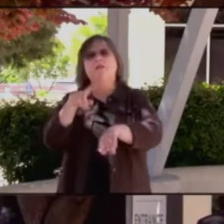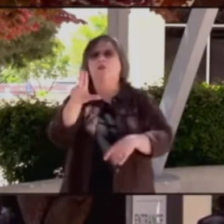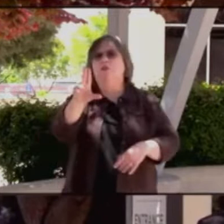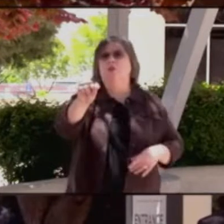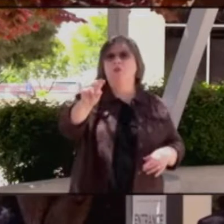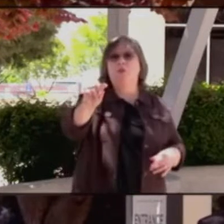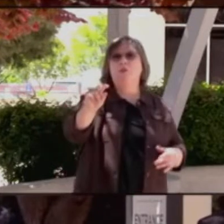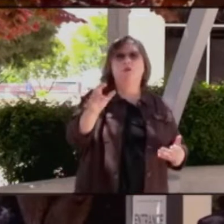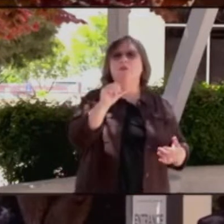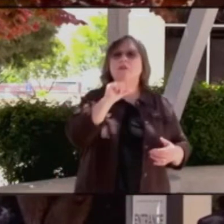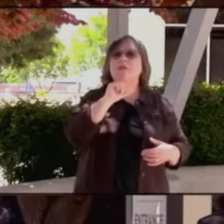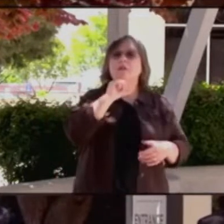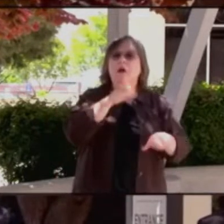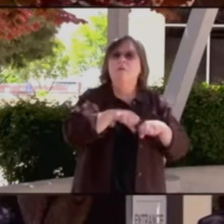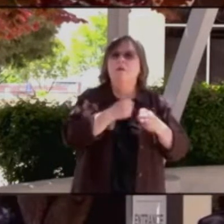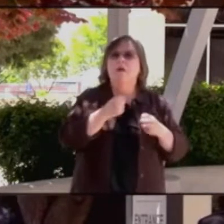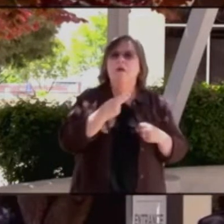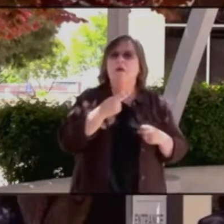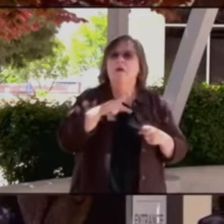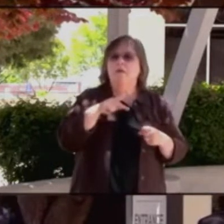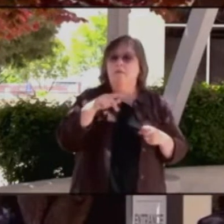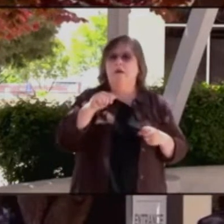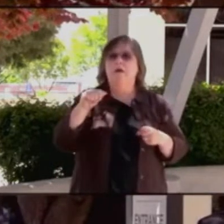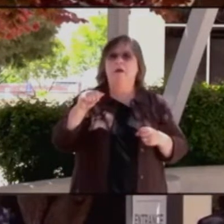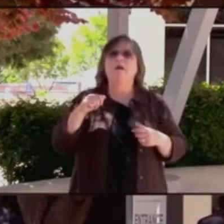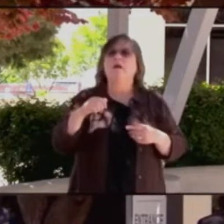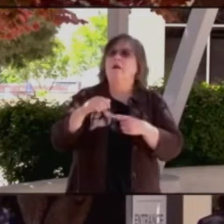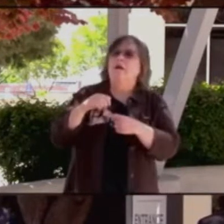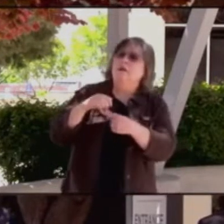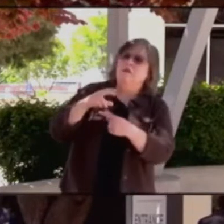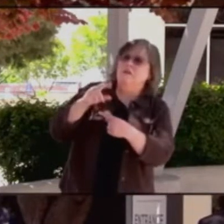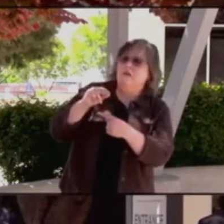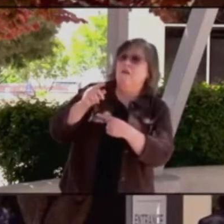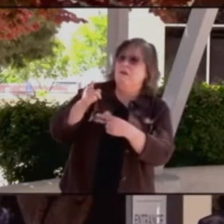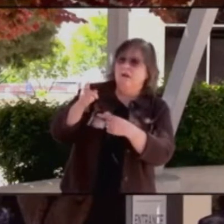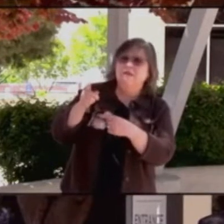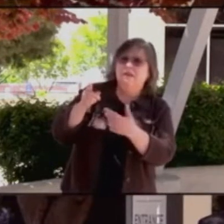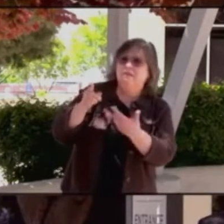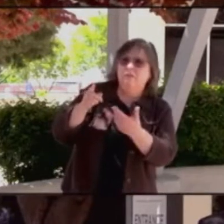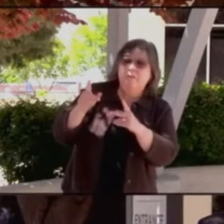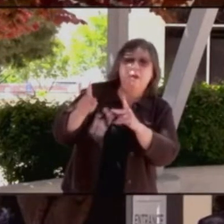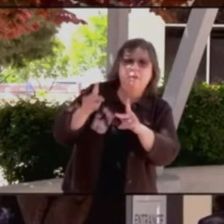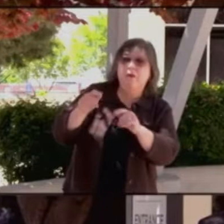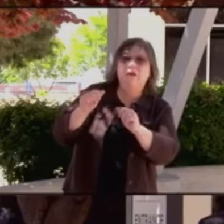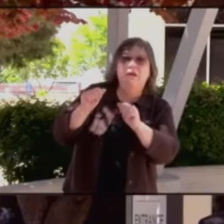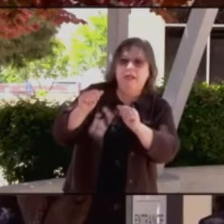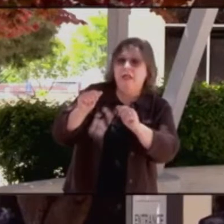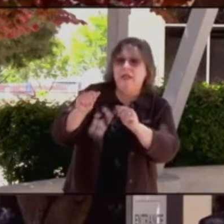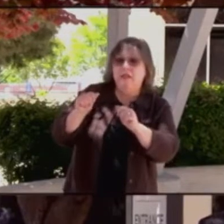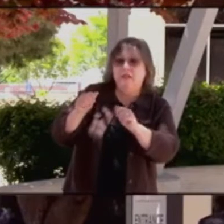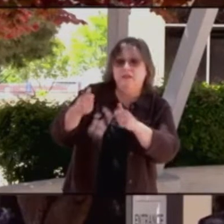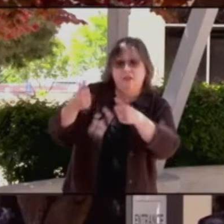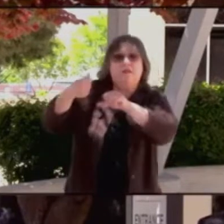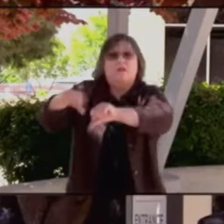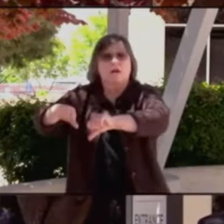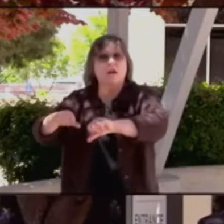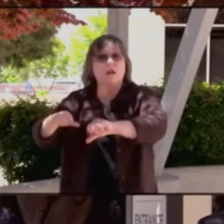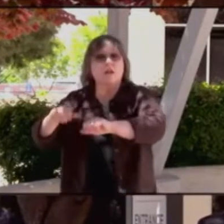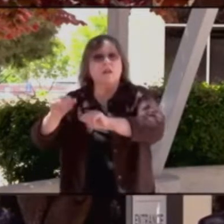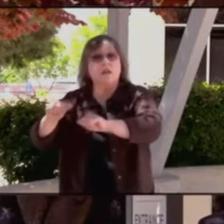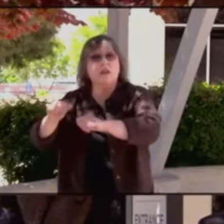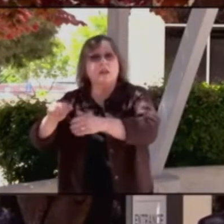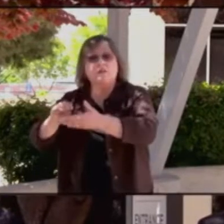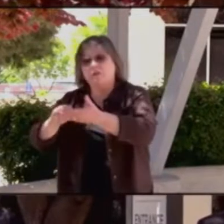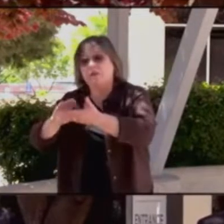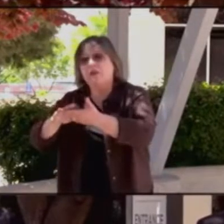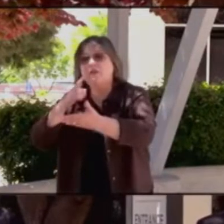they wish, to decline to provide their status. That's a box that they could check. However, if they do so, they will be treated for the